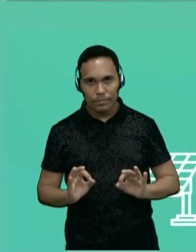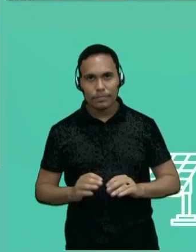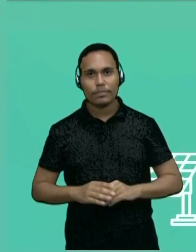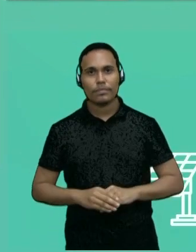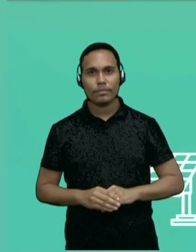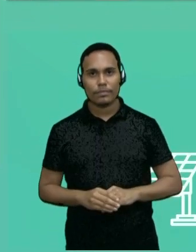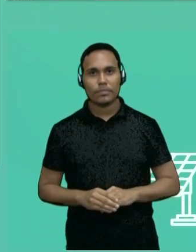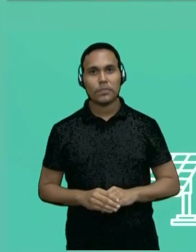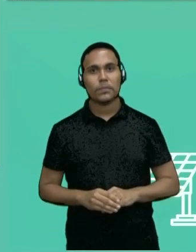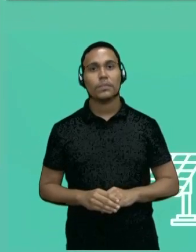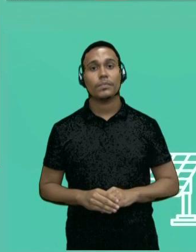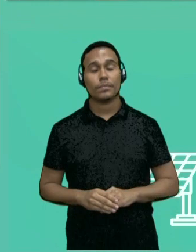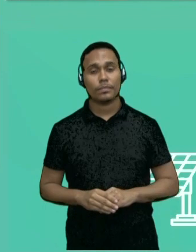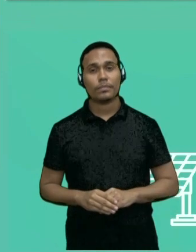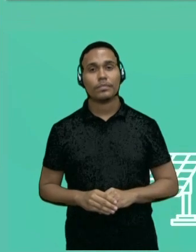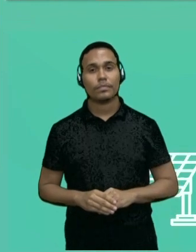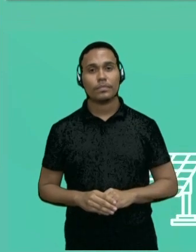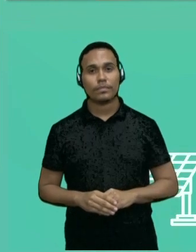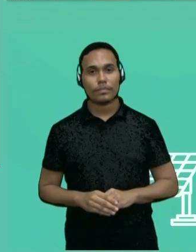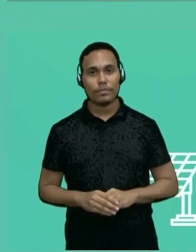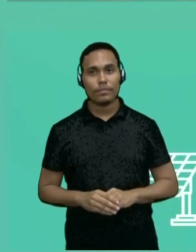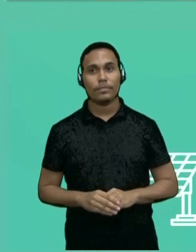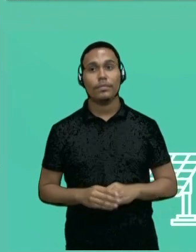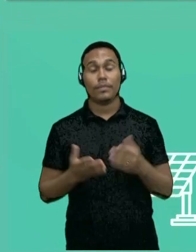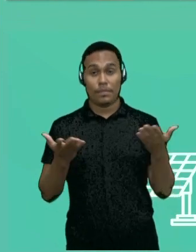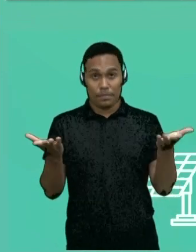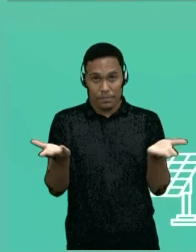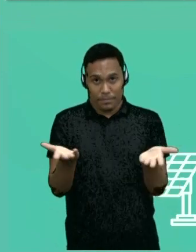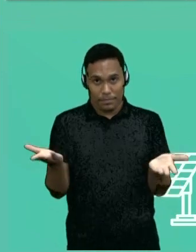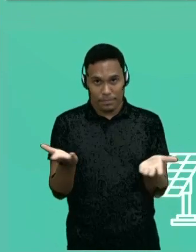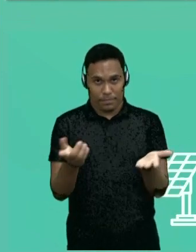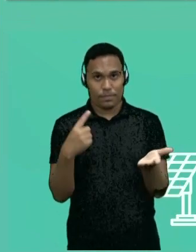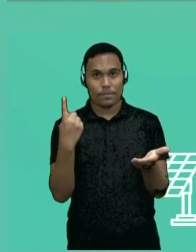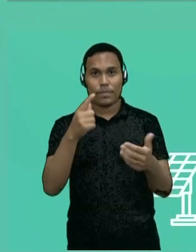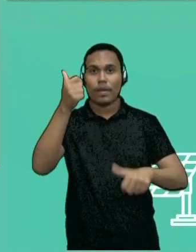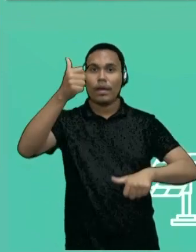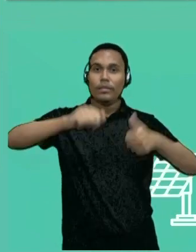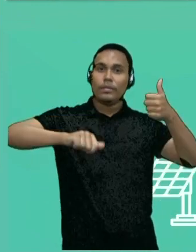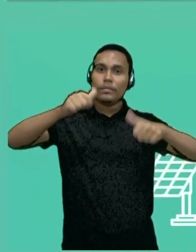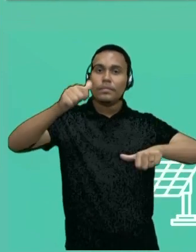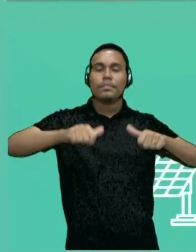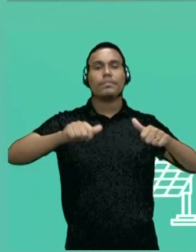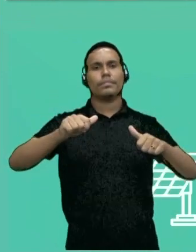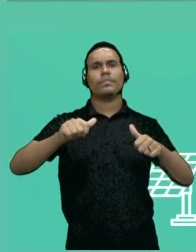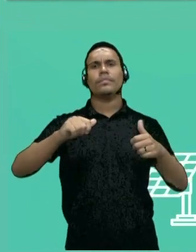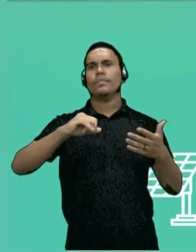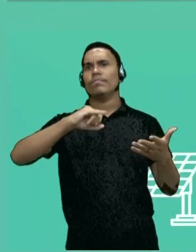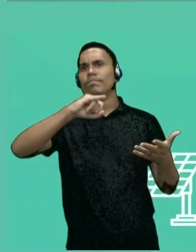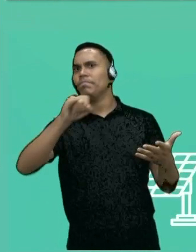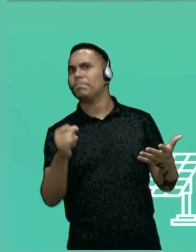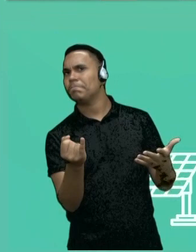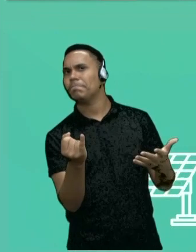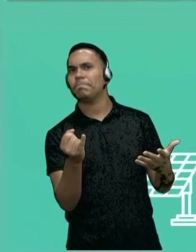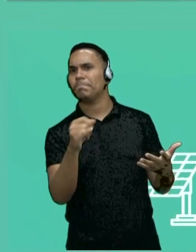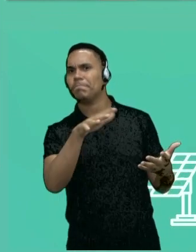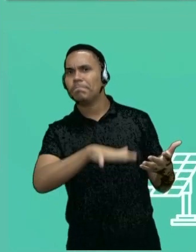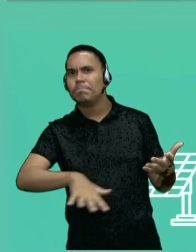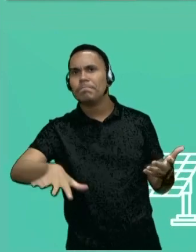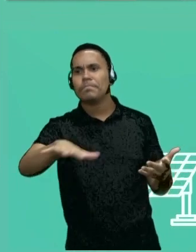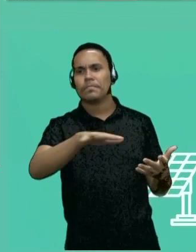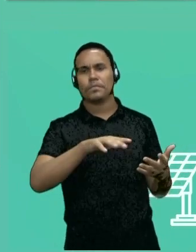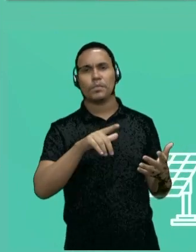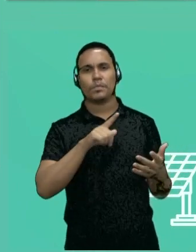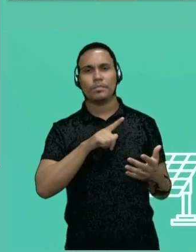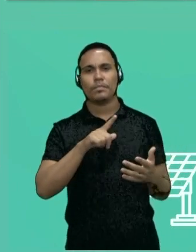Now, if we look at the CCUS opportunity more specifically, this would be delving into the blue dots that you saw on the previous